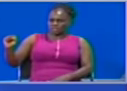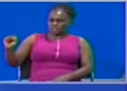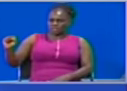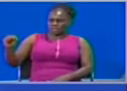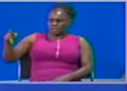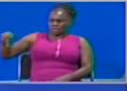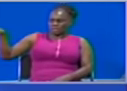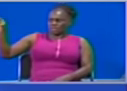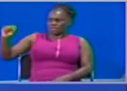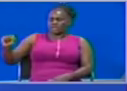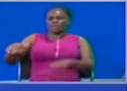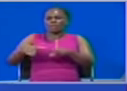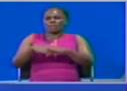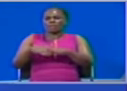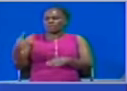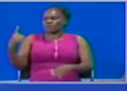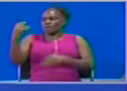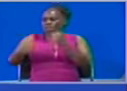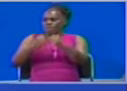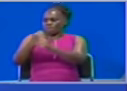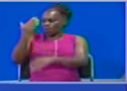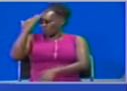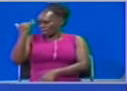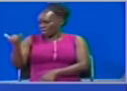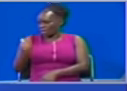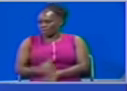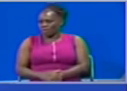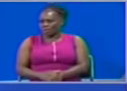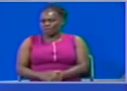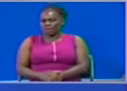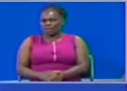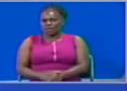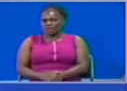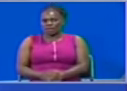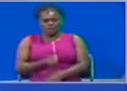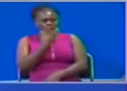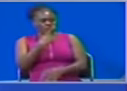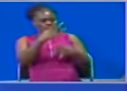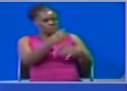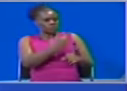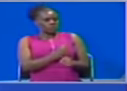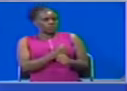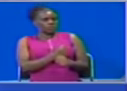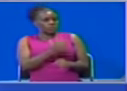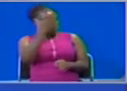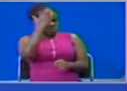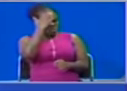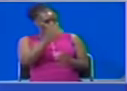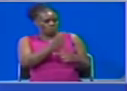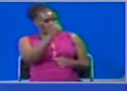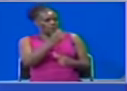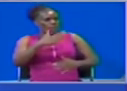their membership over a period of 1 year. Why is that? The Kenya Medical Association, as you know, is the umbrella